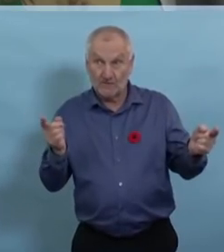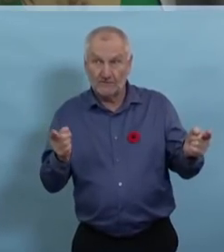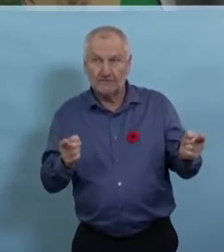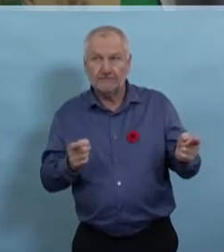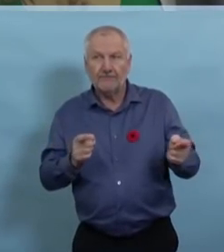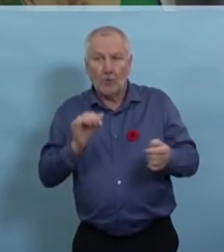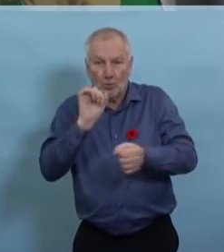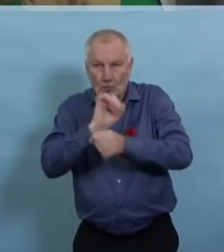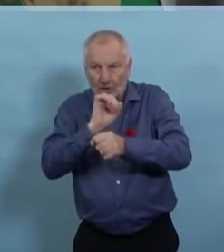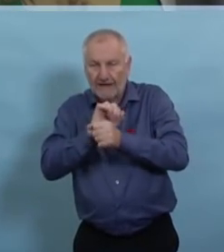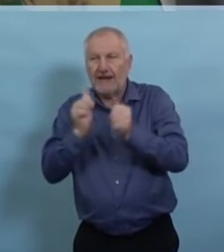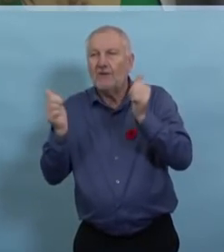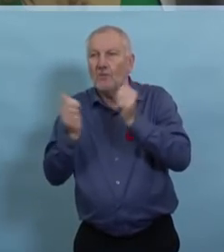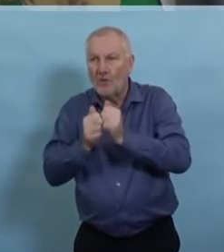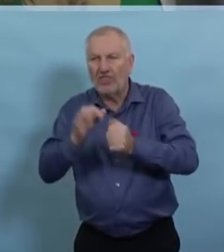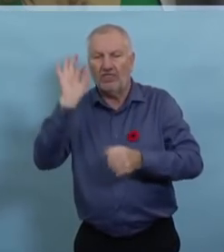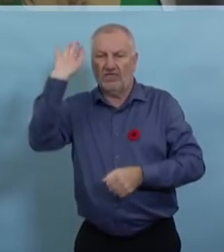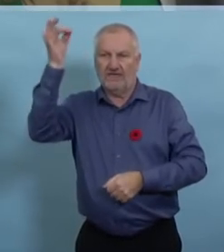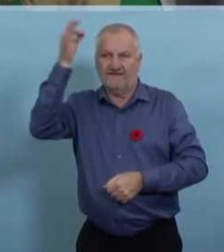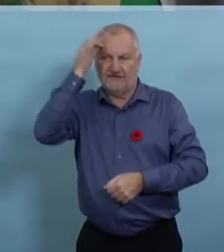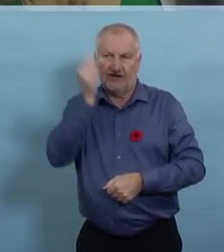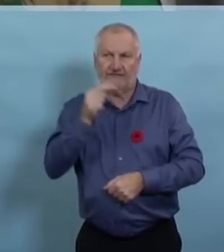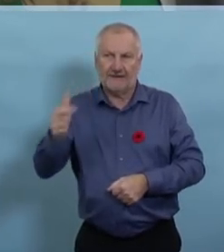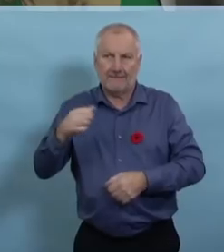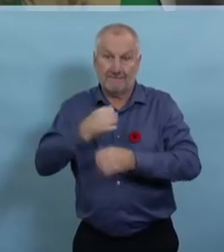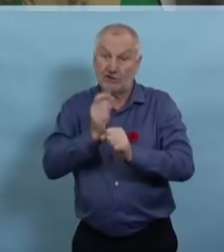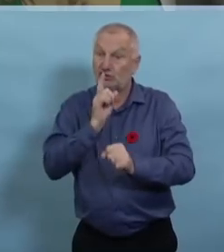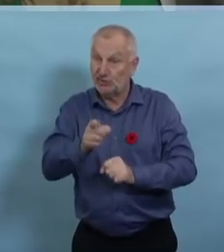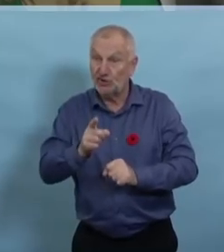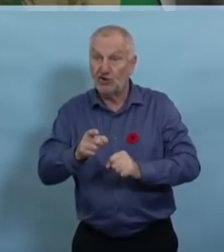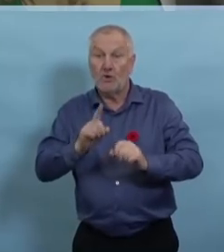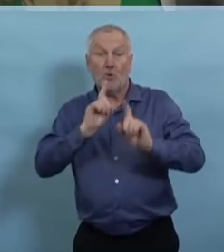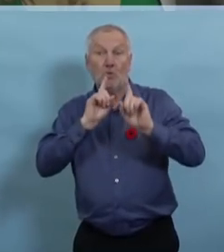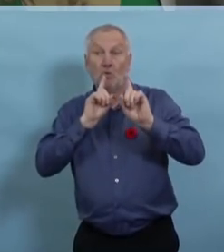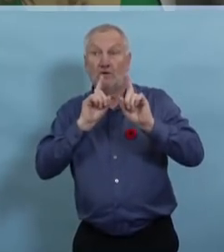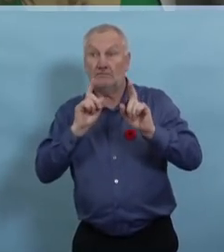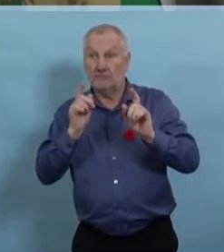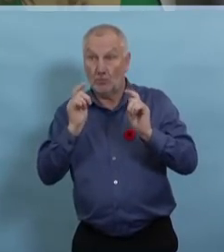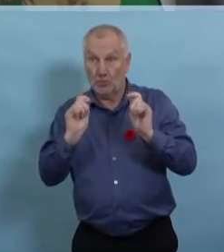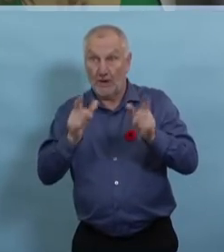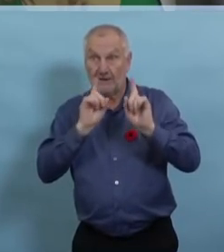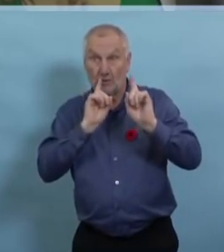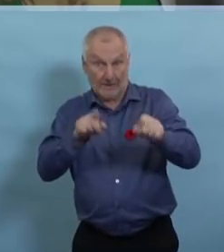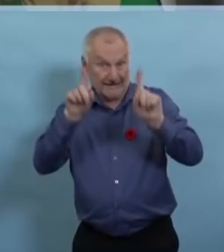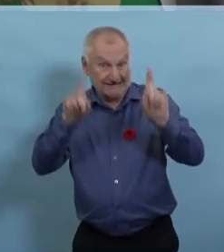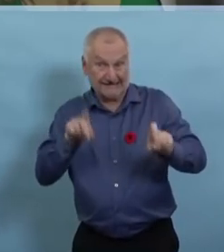level of rapid testing and then deploy it into those areas where it's most